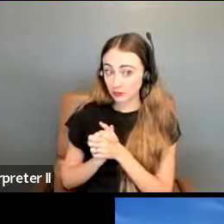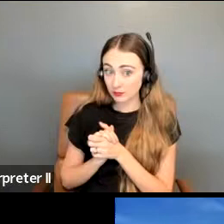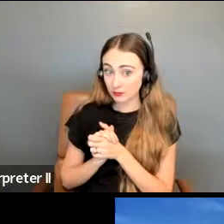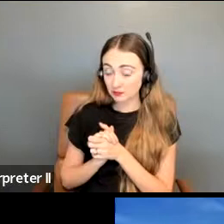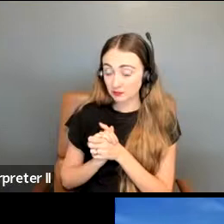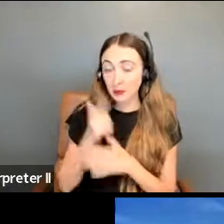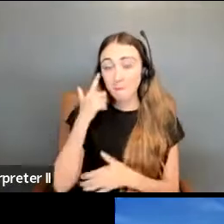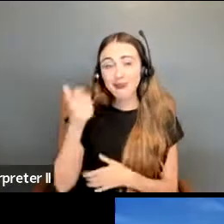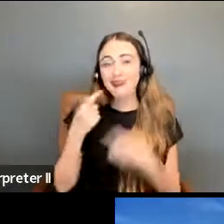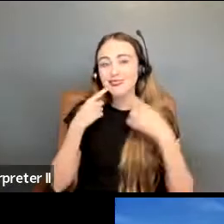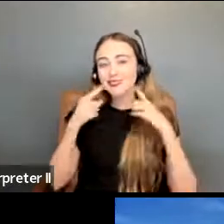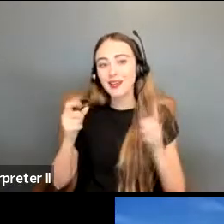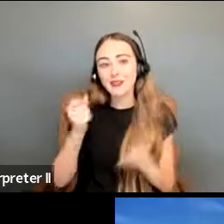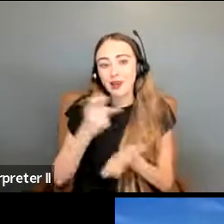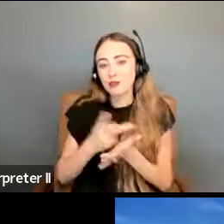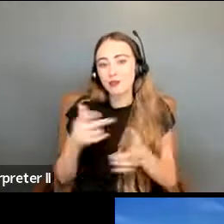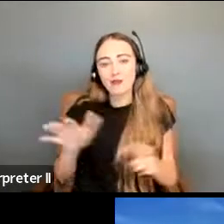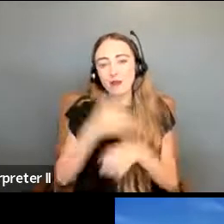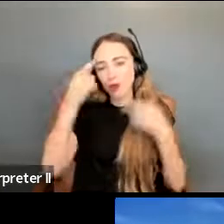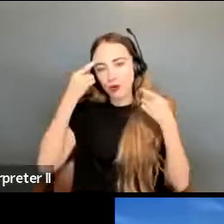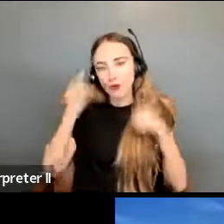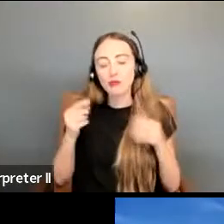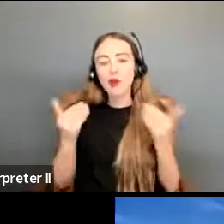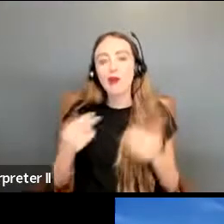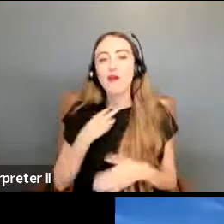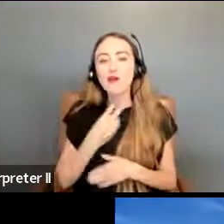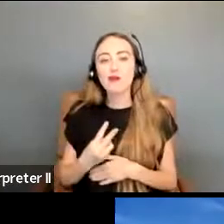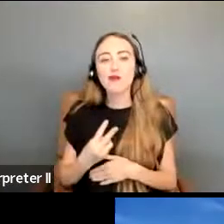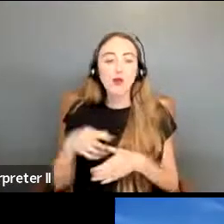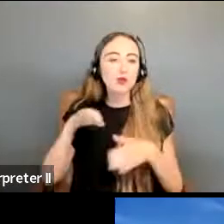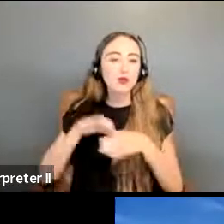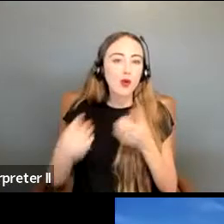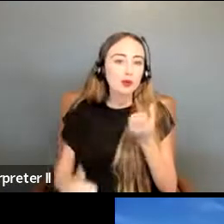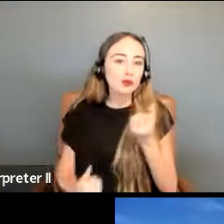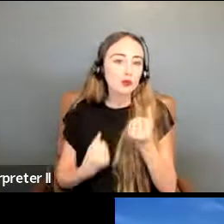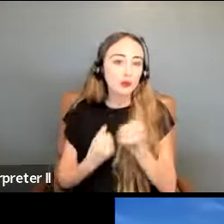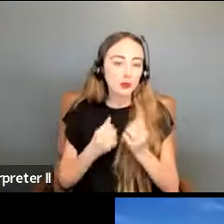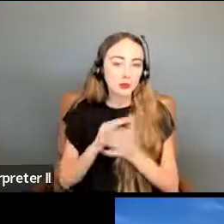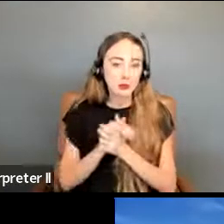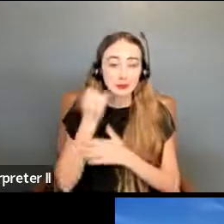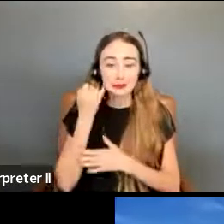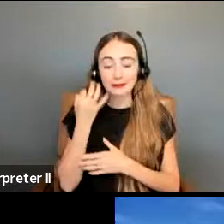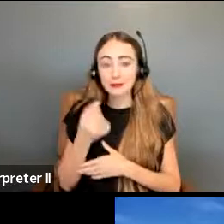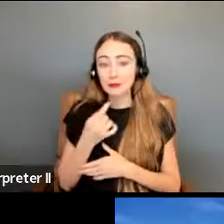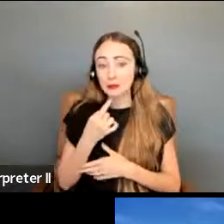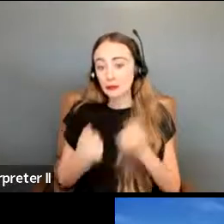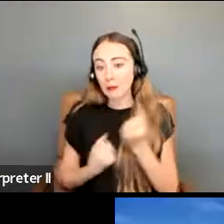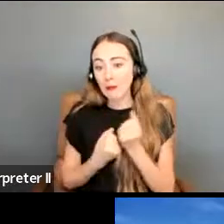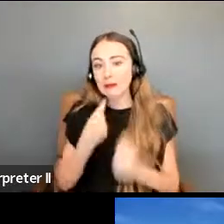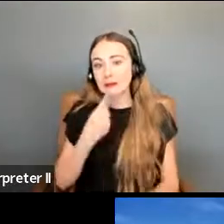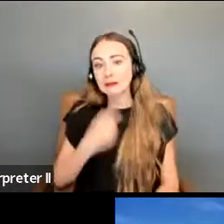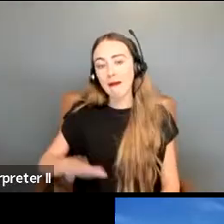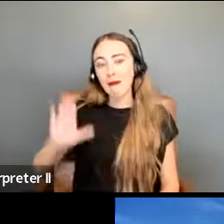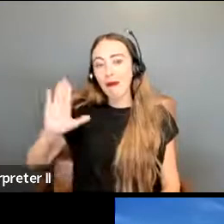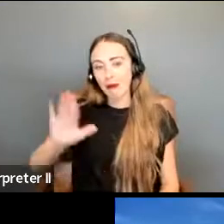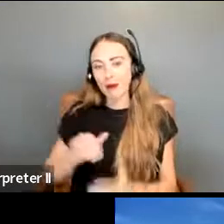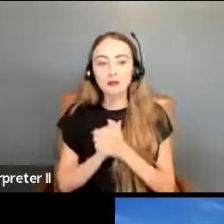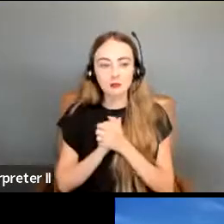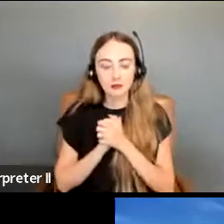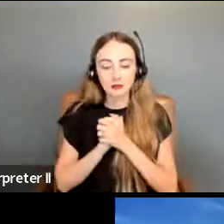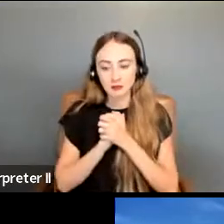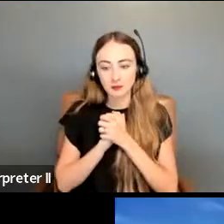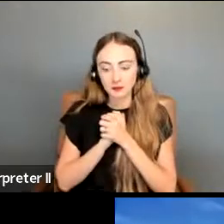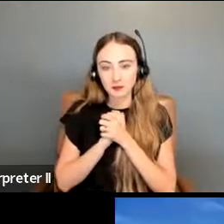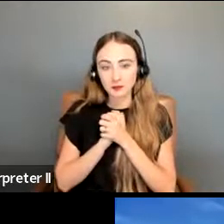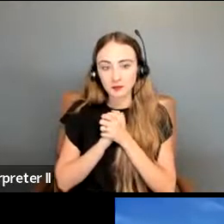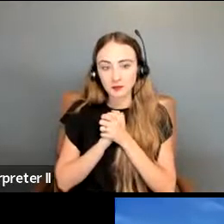Since the declaration was approved unanimously, we'll do a voice vote on the bill. The vote is on Bill 24-1104. All those in